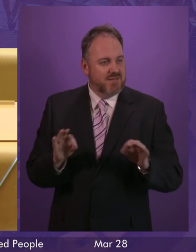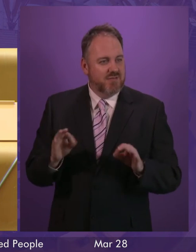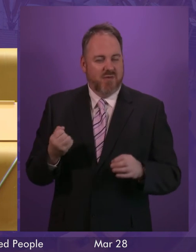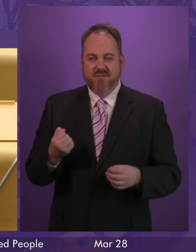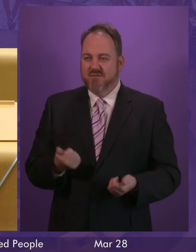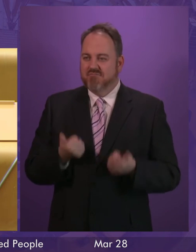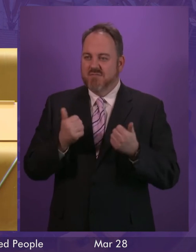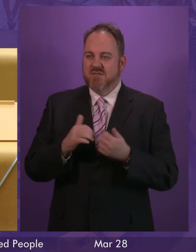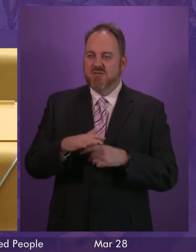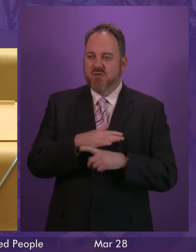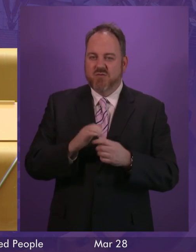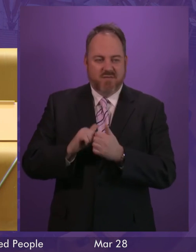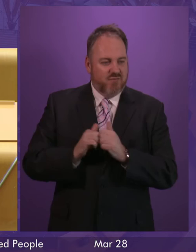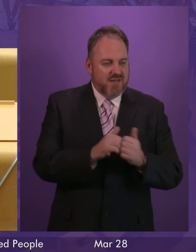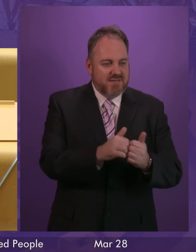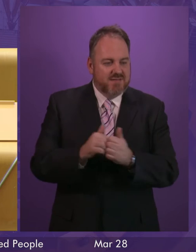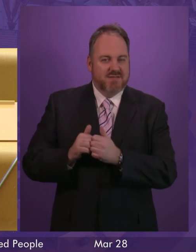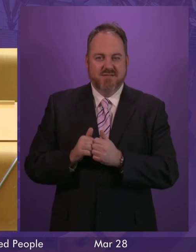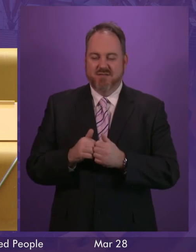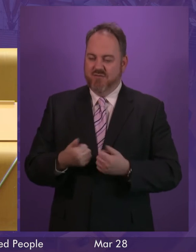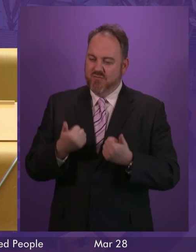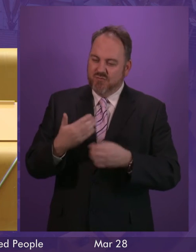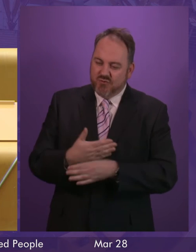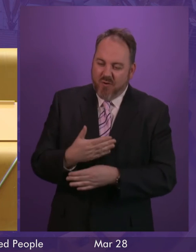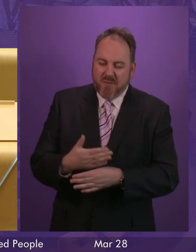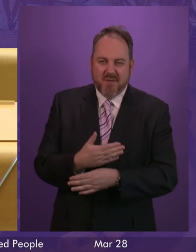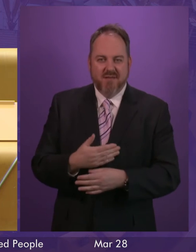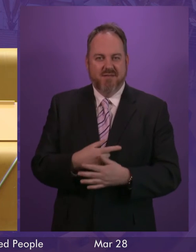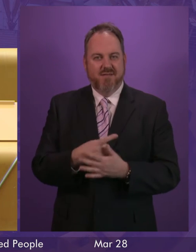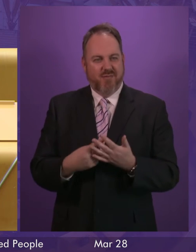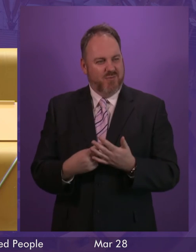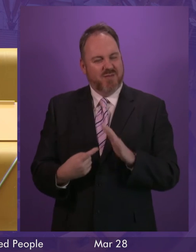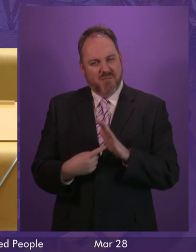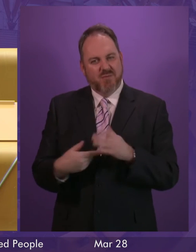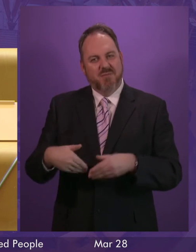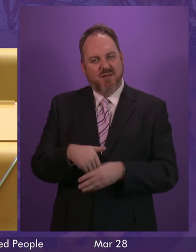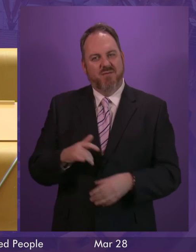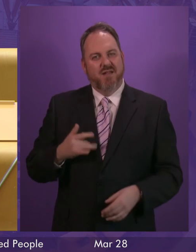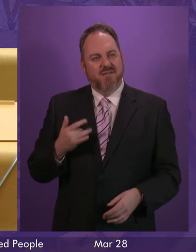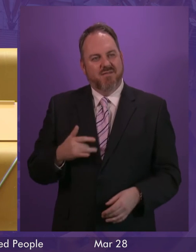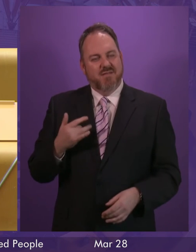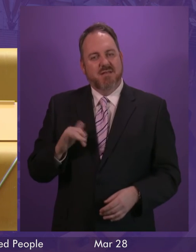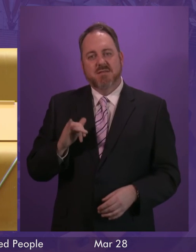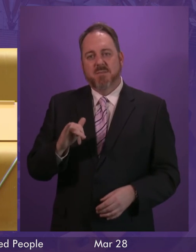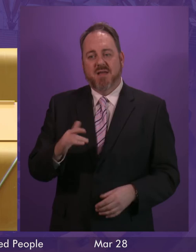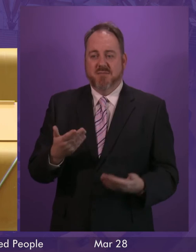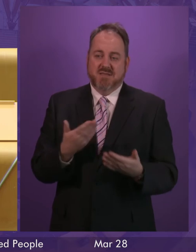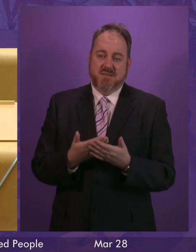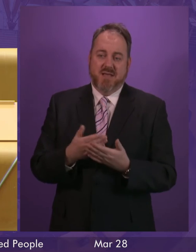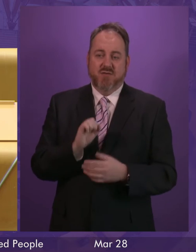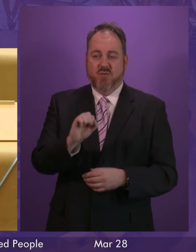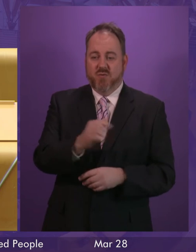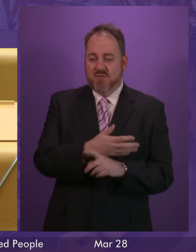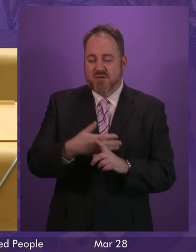have strong social networks, in short, to live a full life. Often, that's based on individual circumstances, on